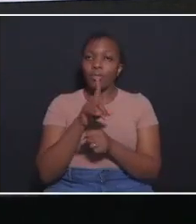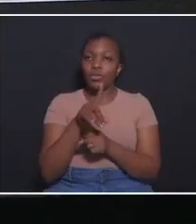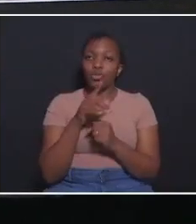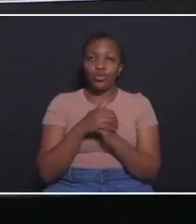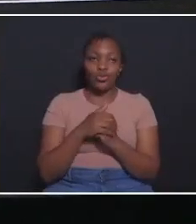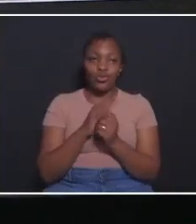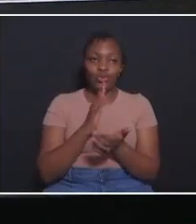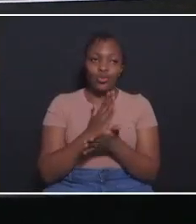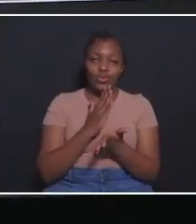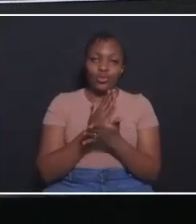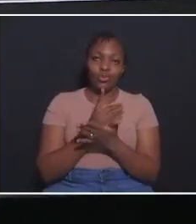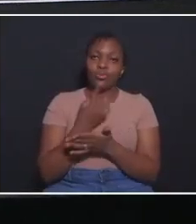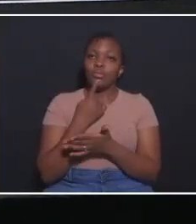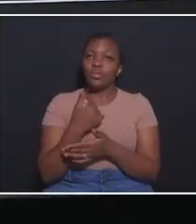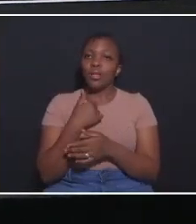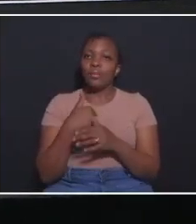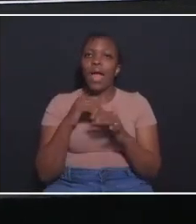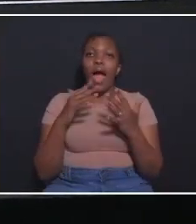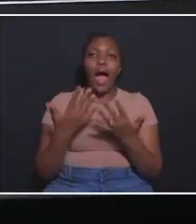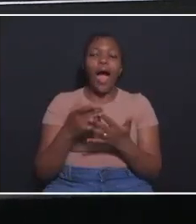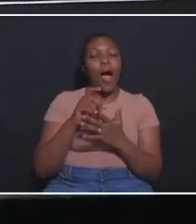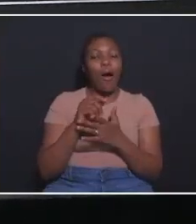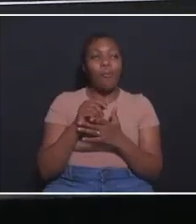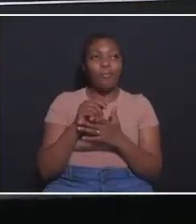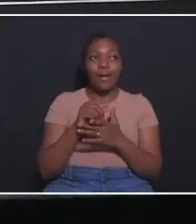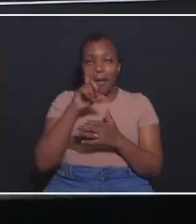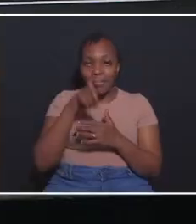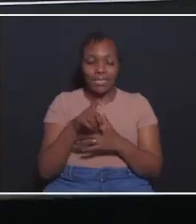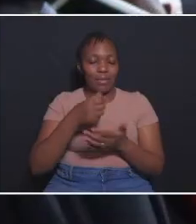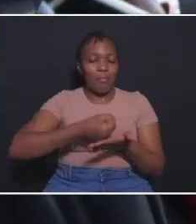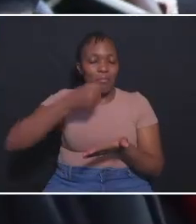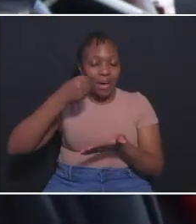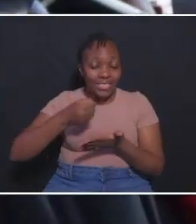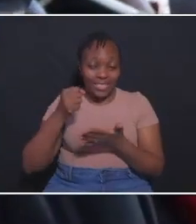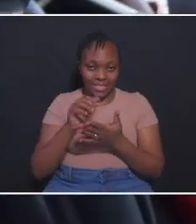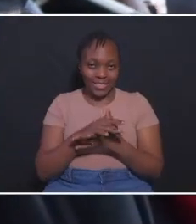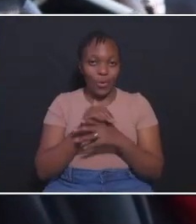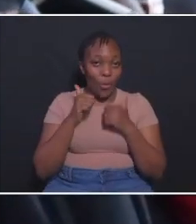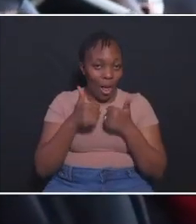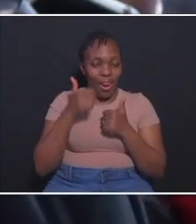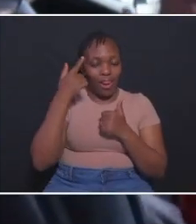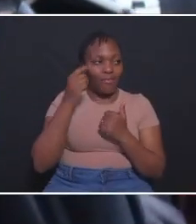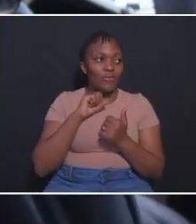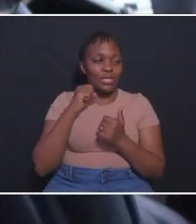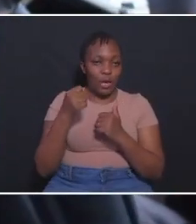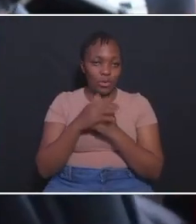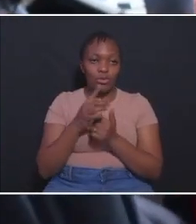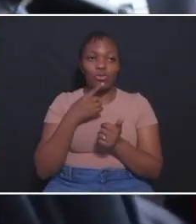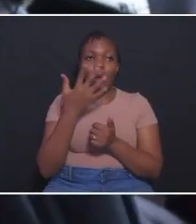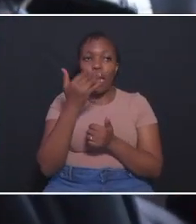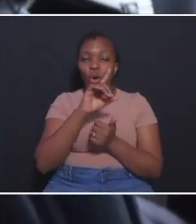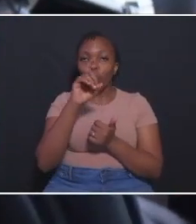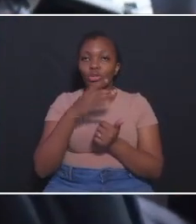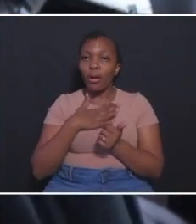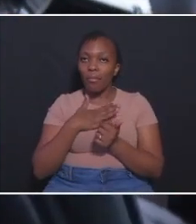me really about how much I should budget for sound. Thank you. Now, my question is, in this